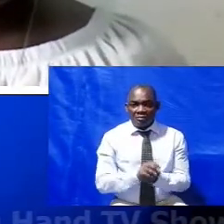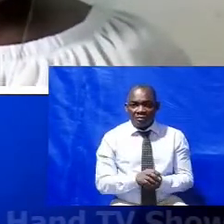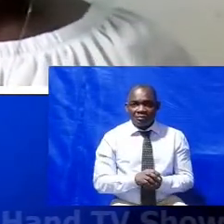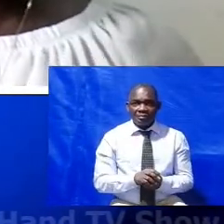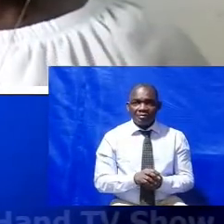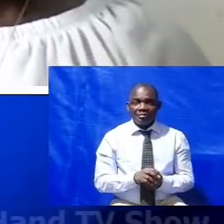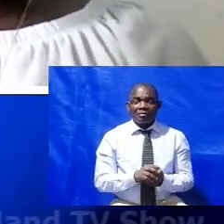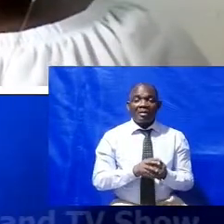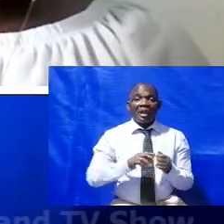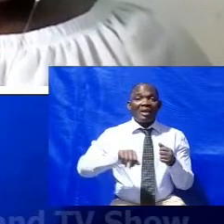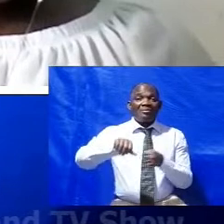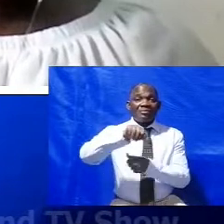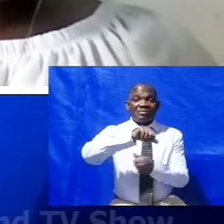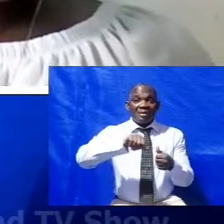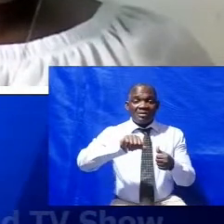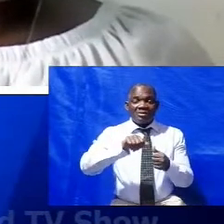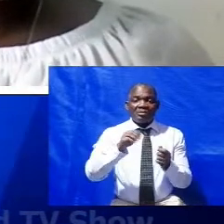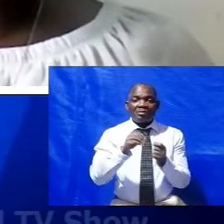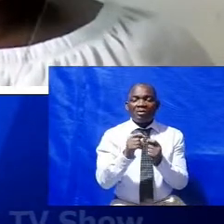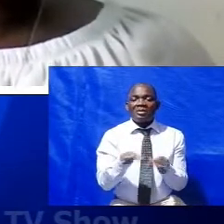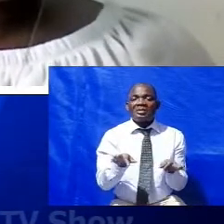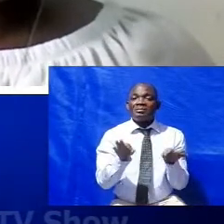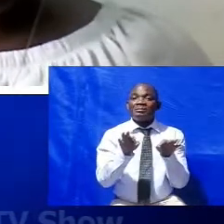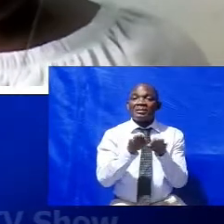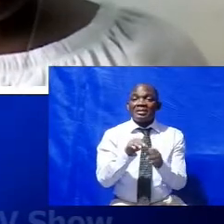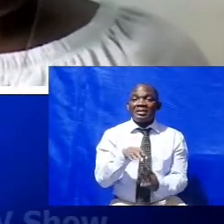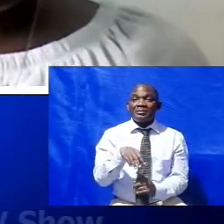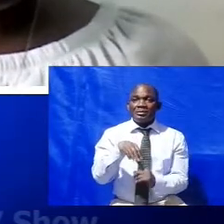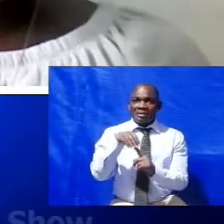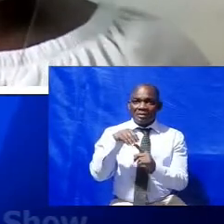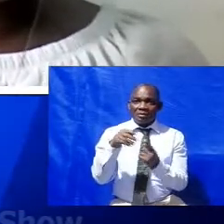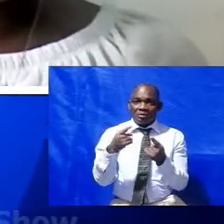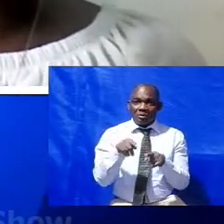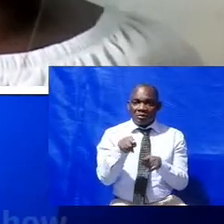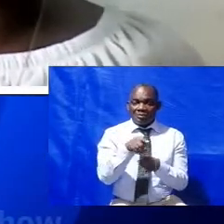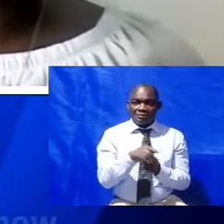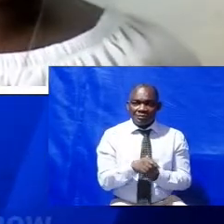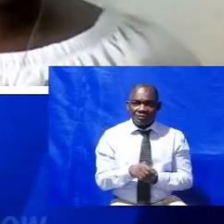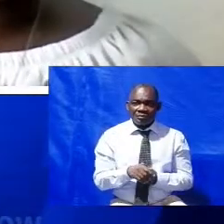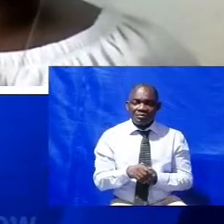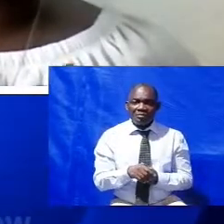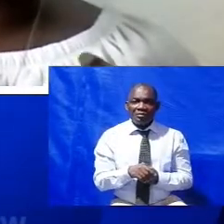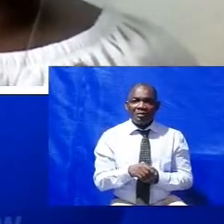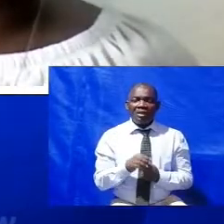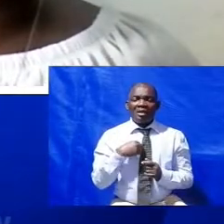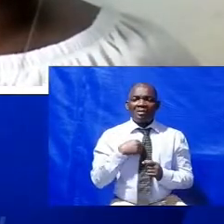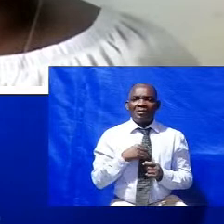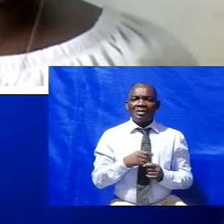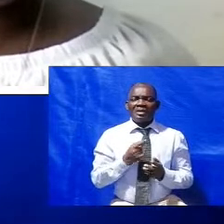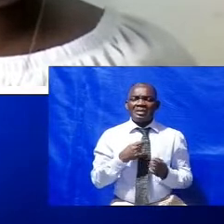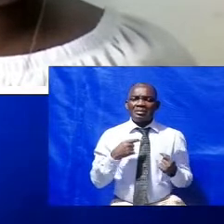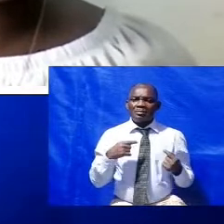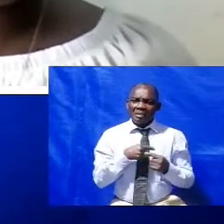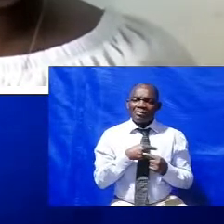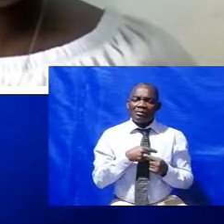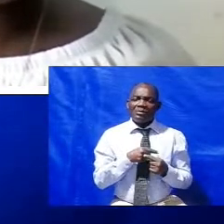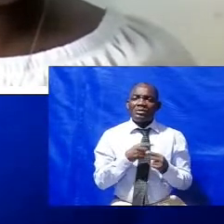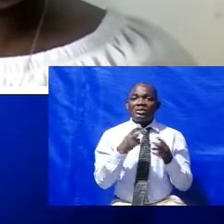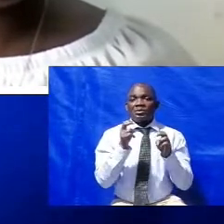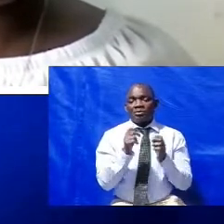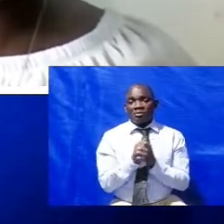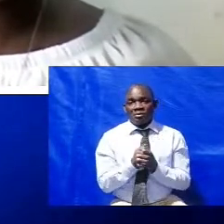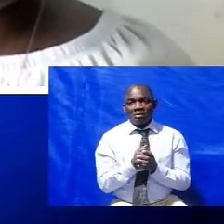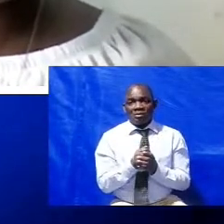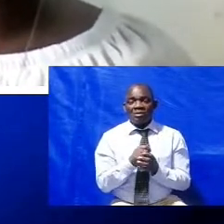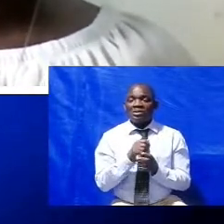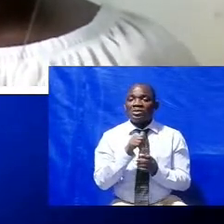fellowship. So fellowship really helps us, especially when you are dealing with very painful